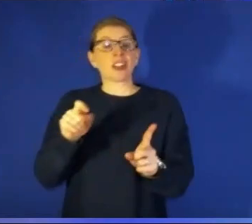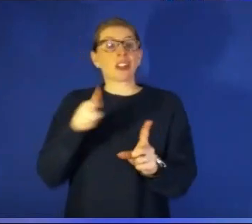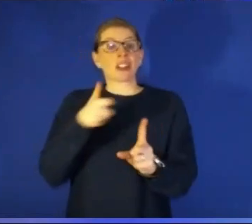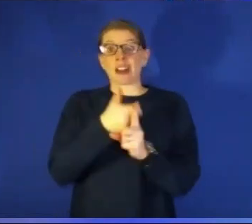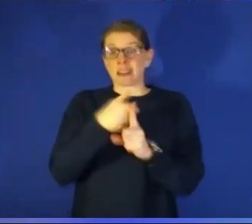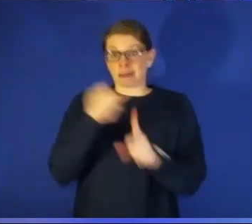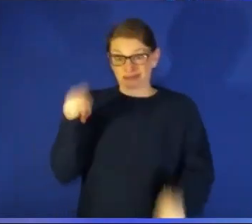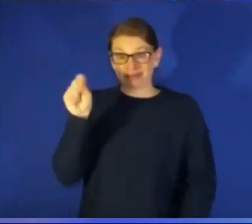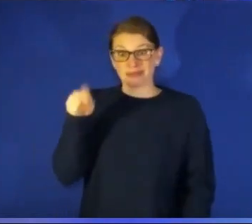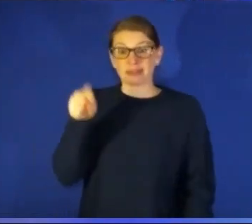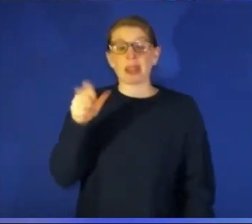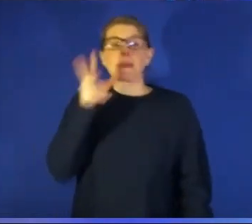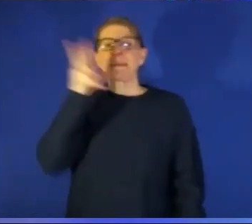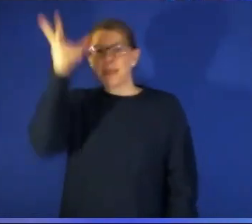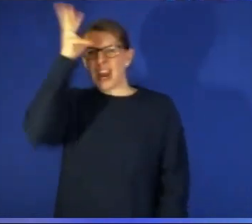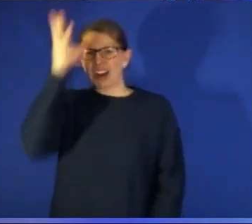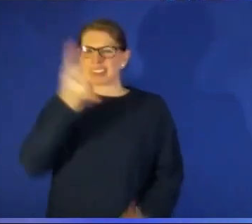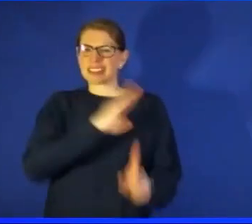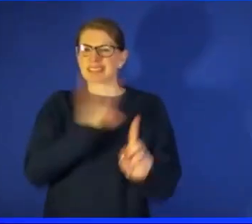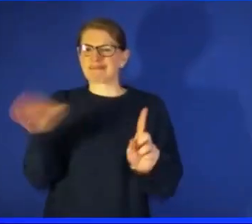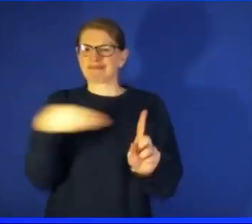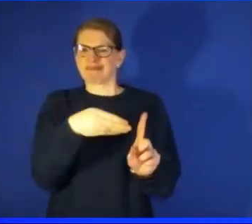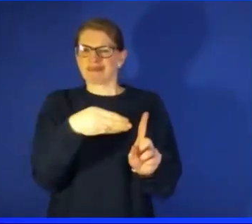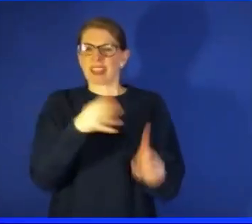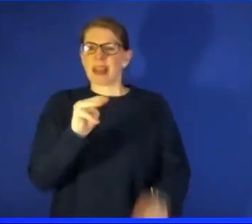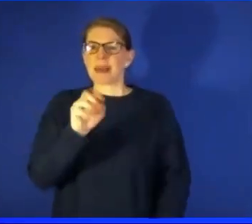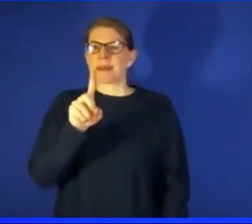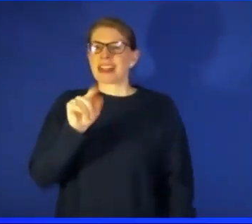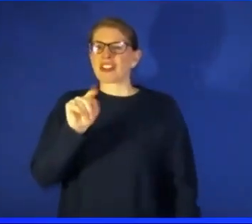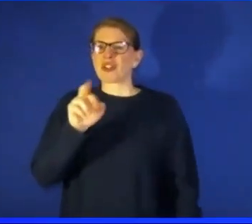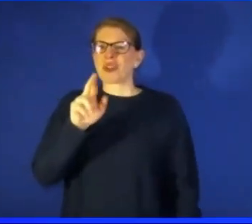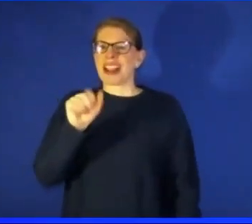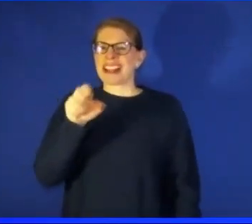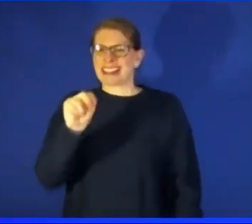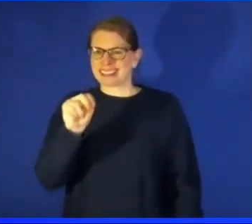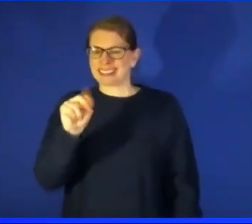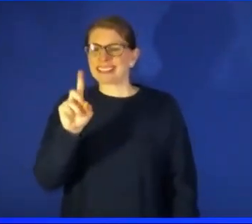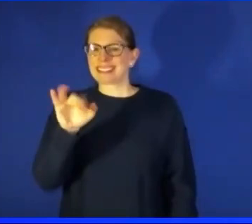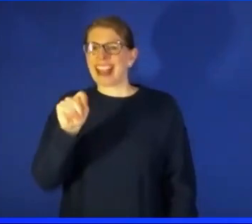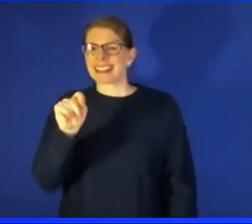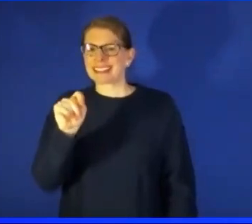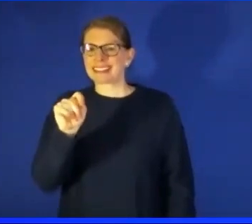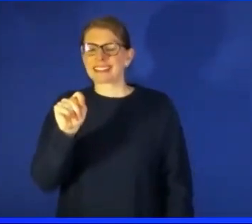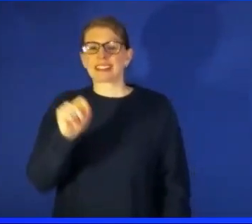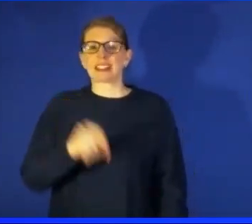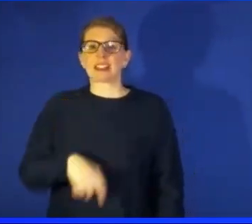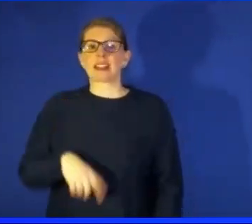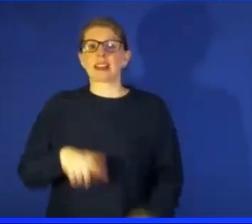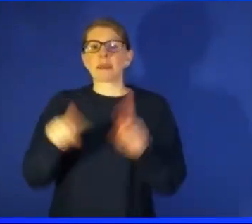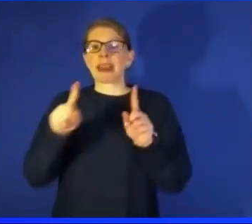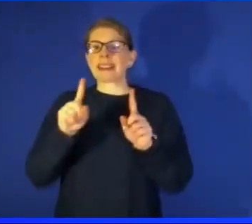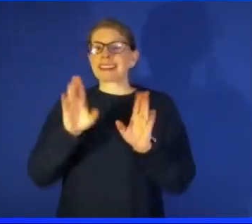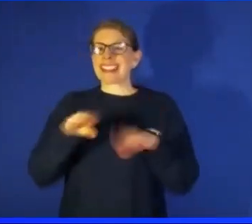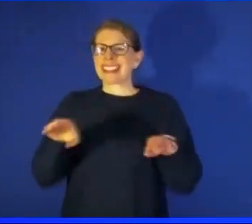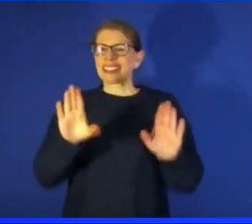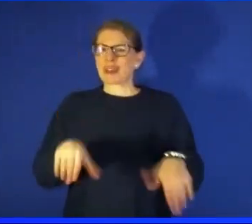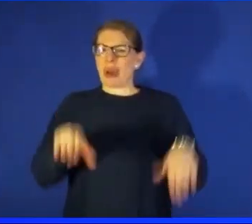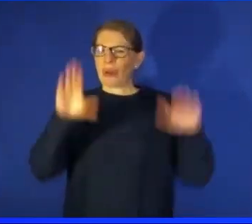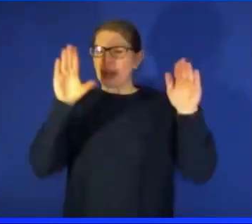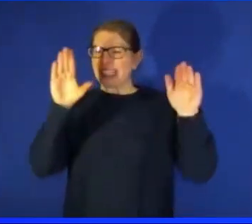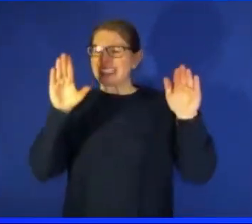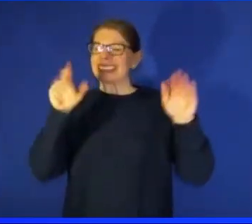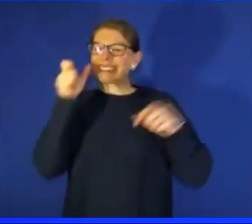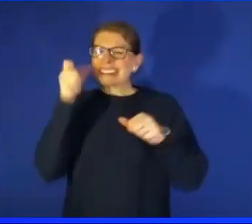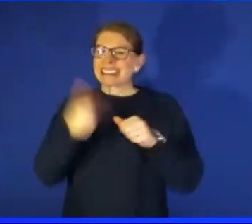lot of my parents kind of going more towards that Mediterranean diet as well. But kids are growing. That's the thing that you have to keep in mind with